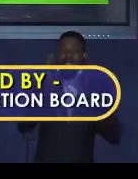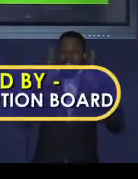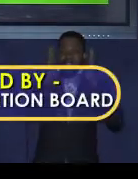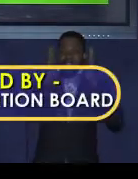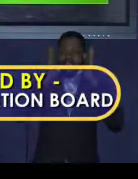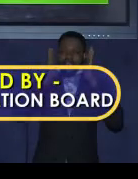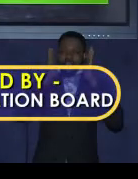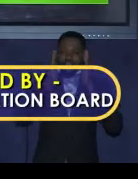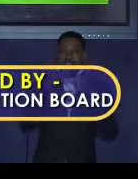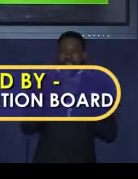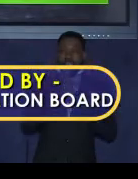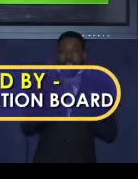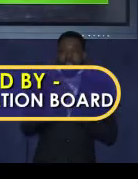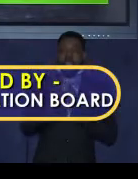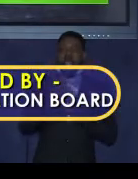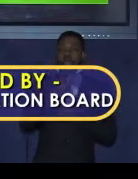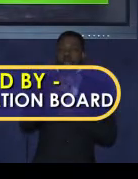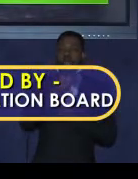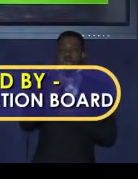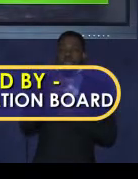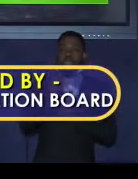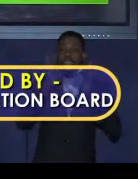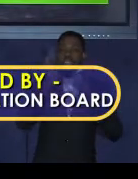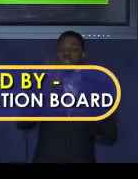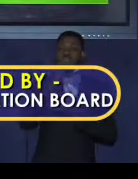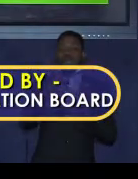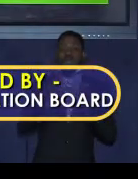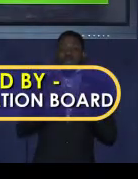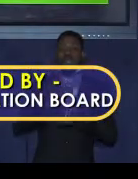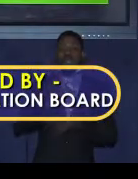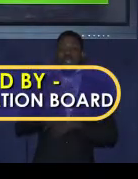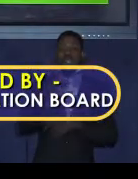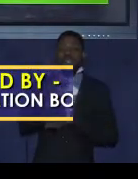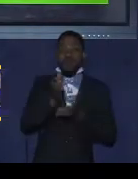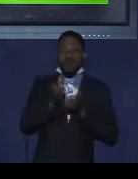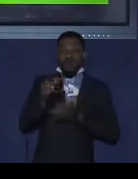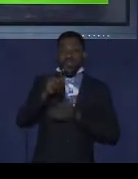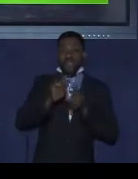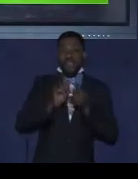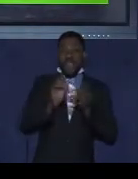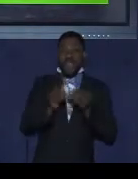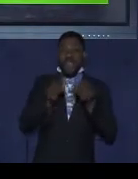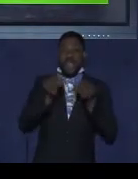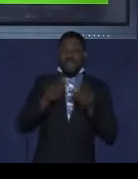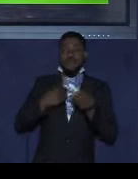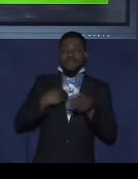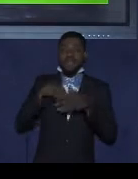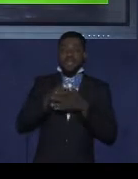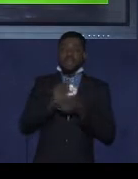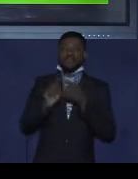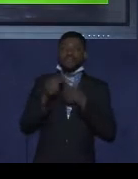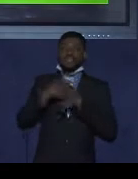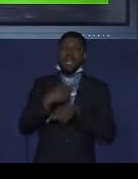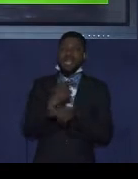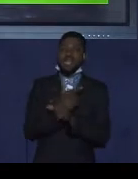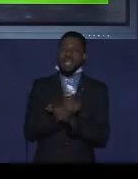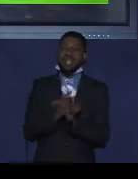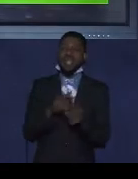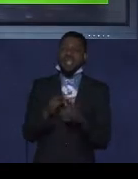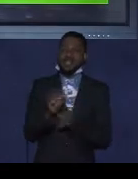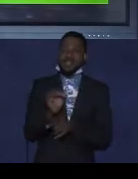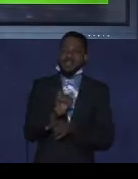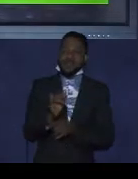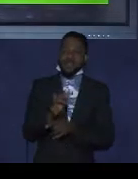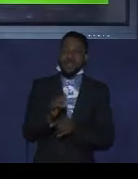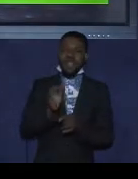100% attention. Excellent. 100% attention is what I want you to give me in today's lesson as